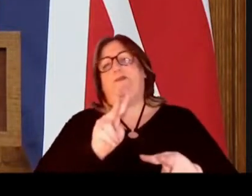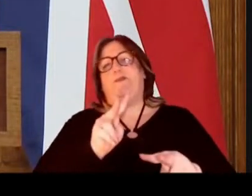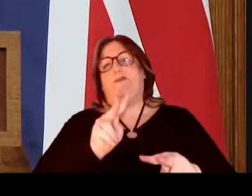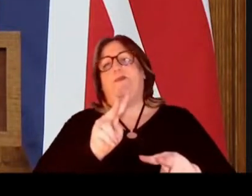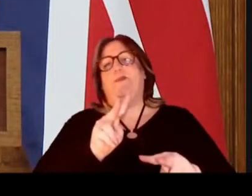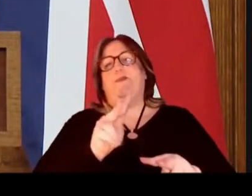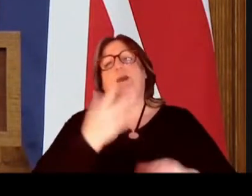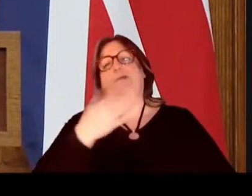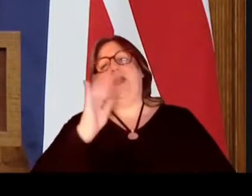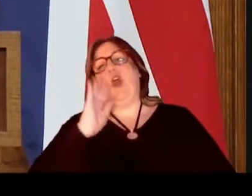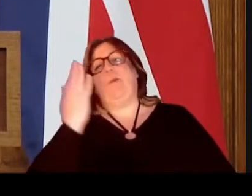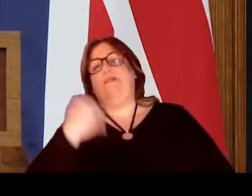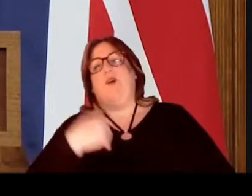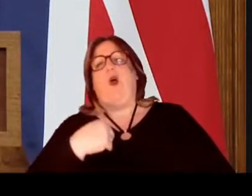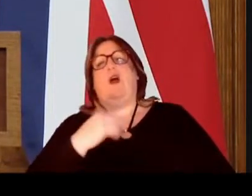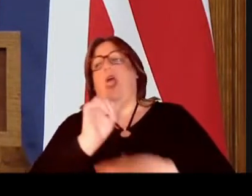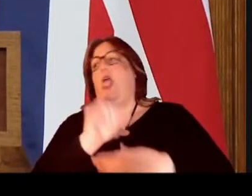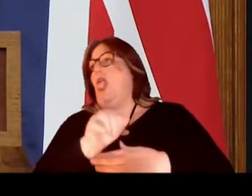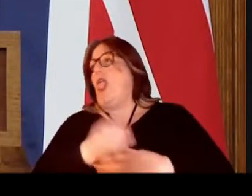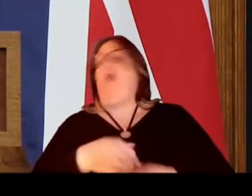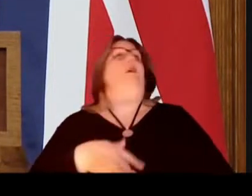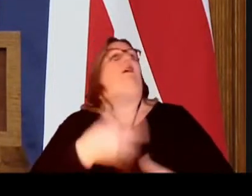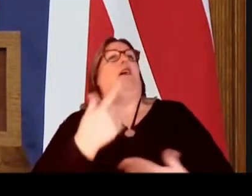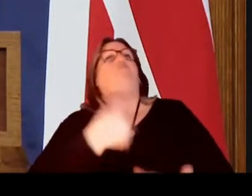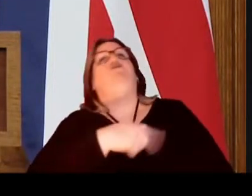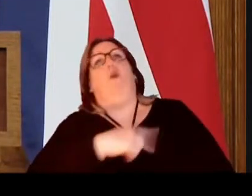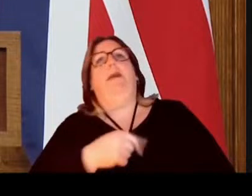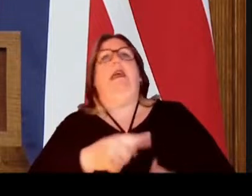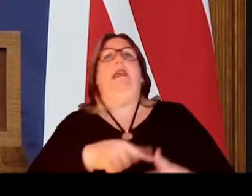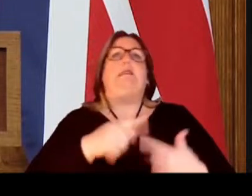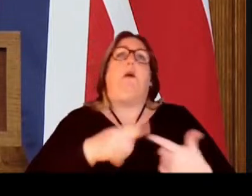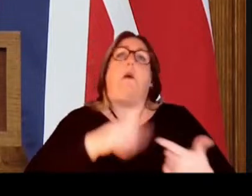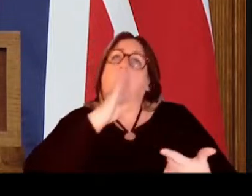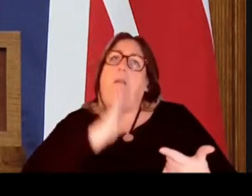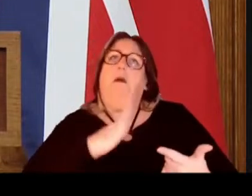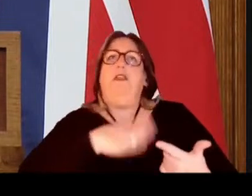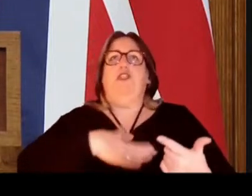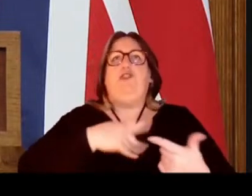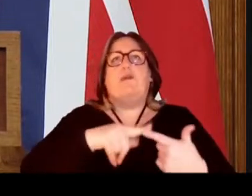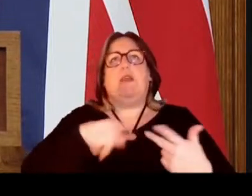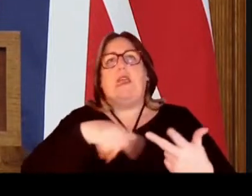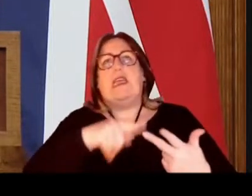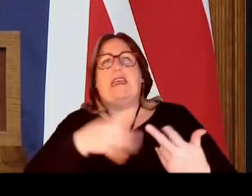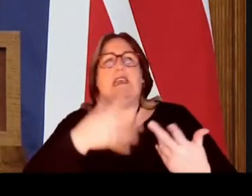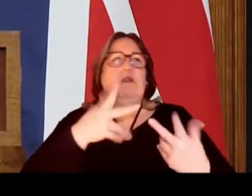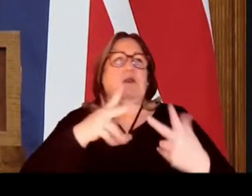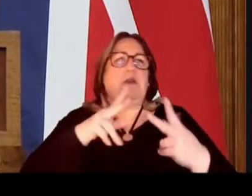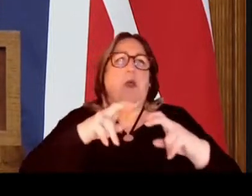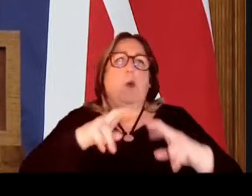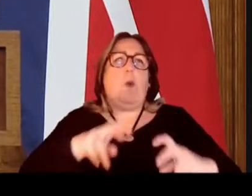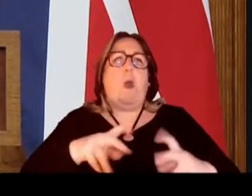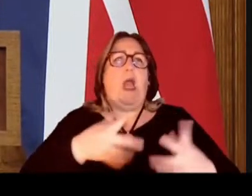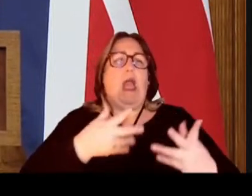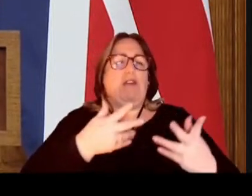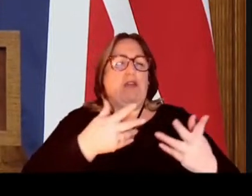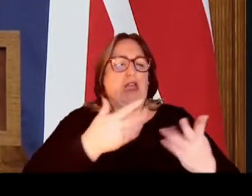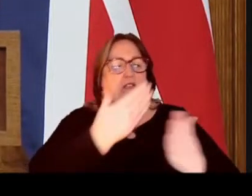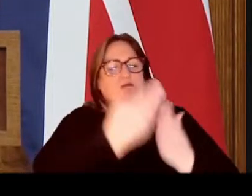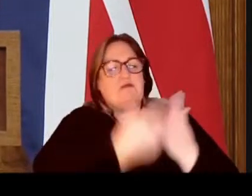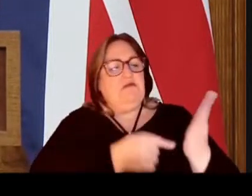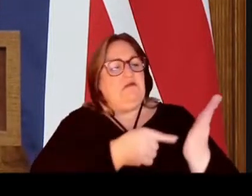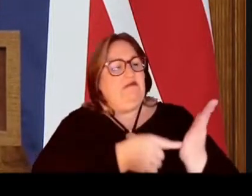before." Yes. The promises, the sorrow, the inquiry that comes and goes, an inability